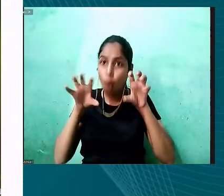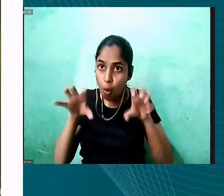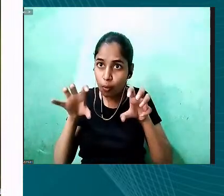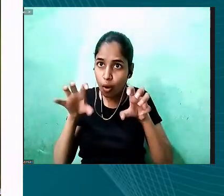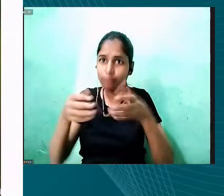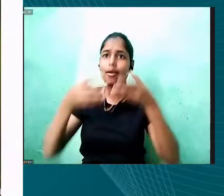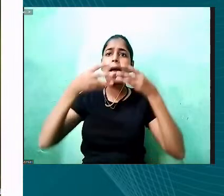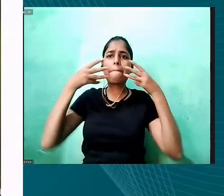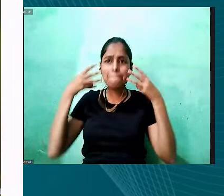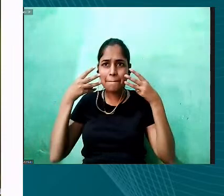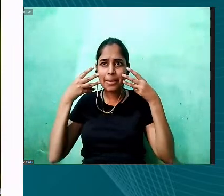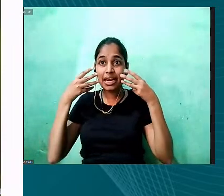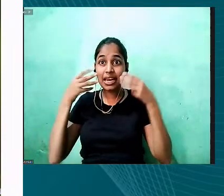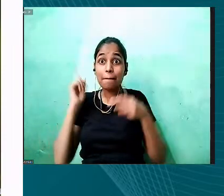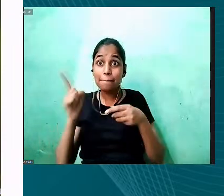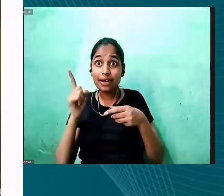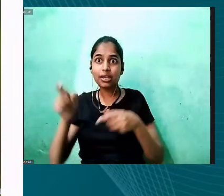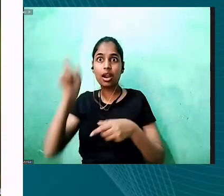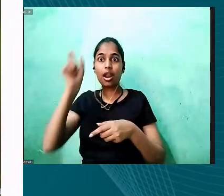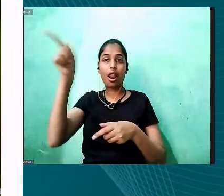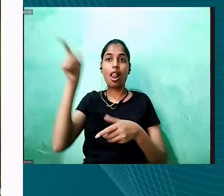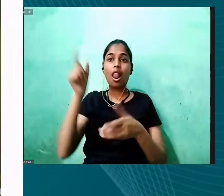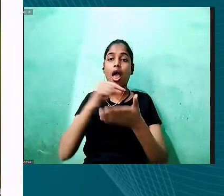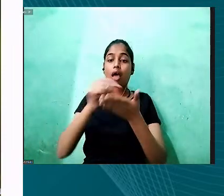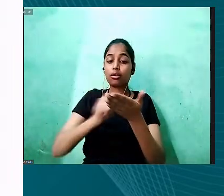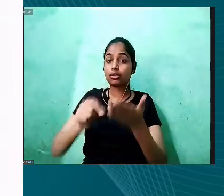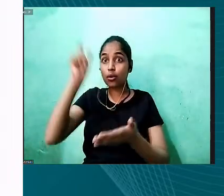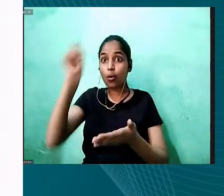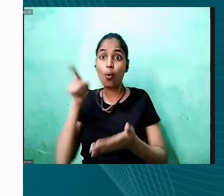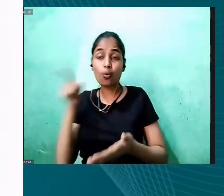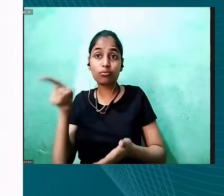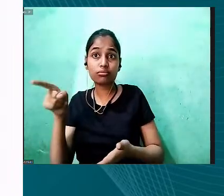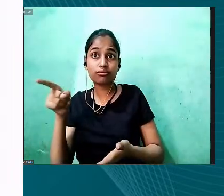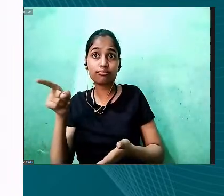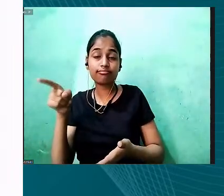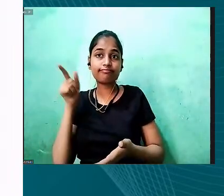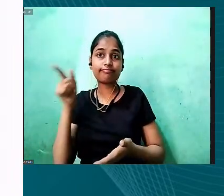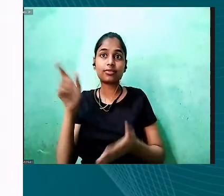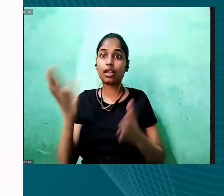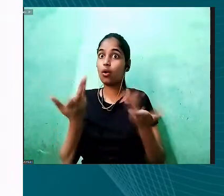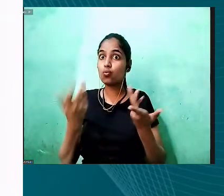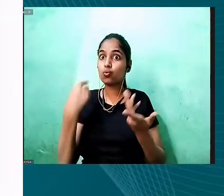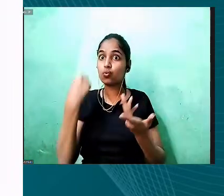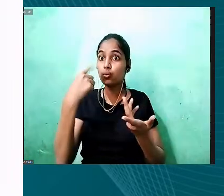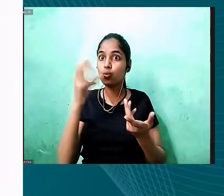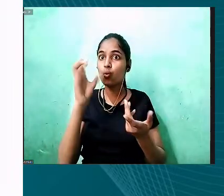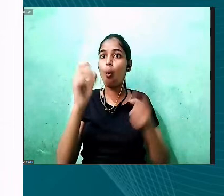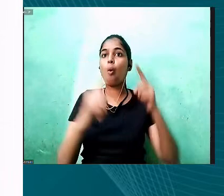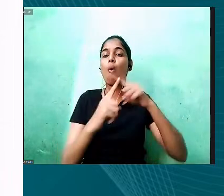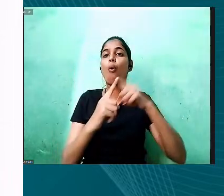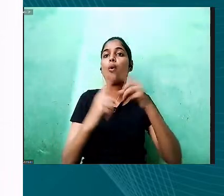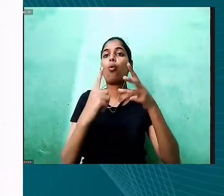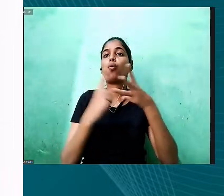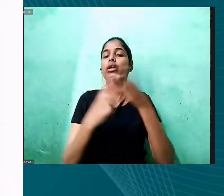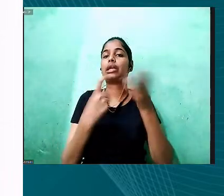And then we have another homework, modified homework for our children with special